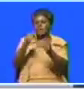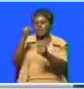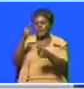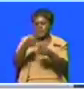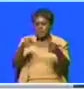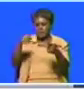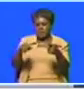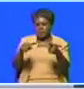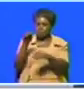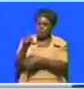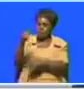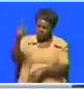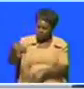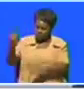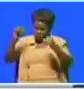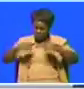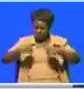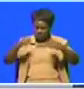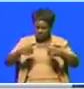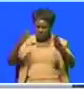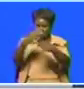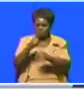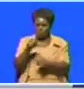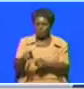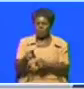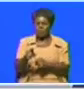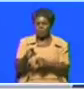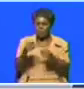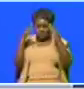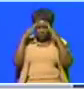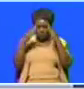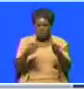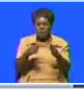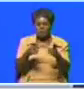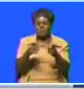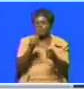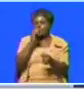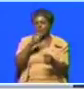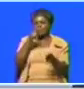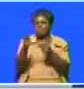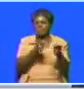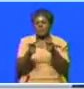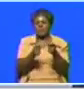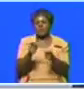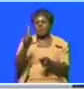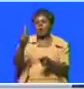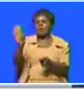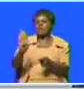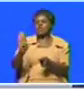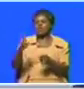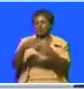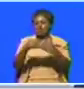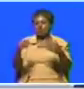seek their approval on the deal. Africinvests is a pan-African focused private equity fund which manages about $1 billion